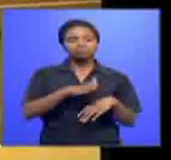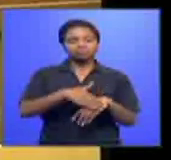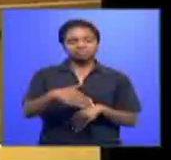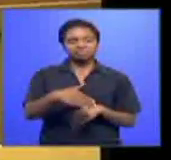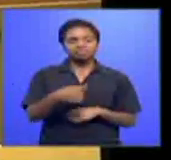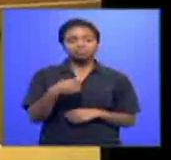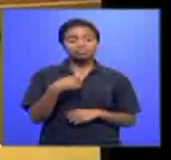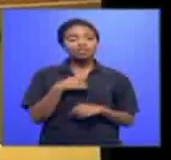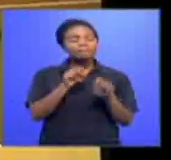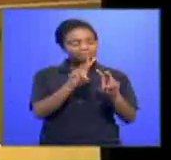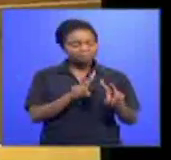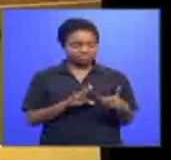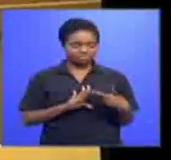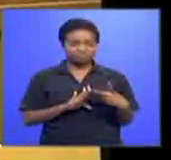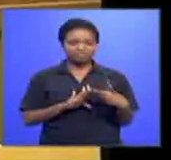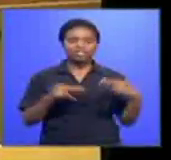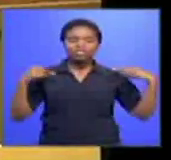On peace and security,